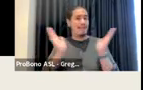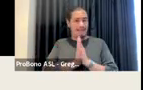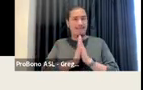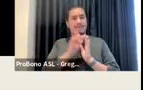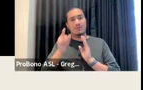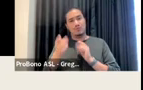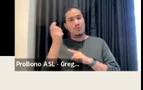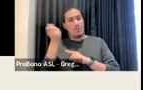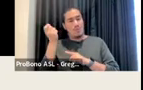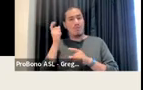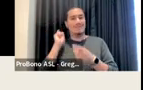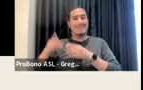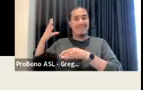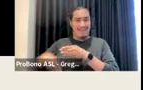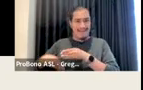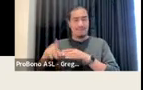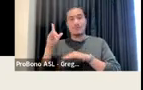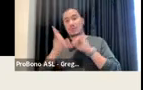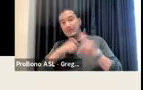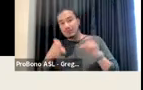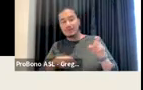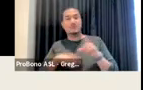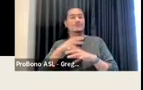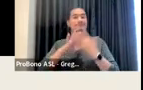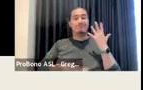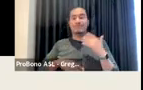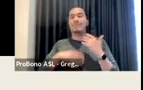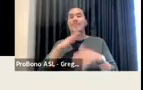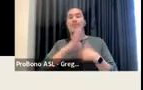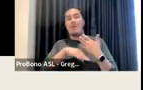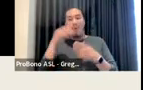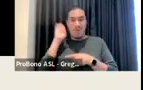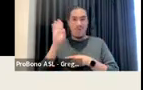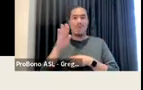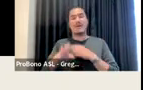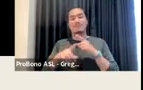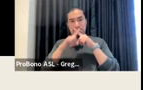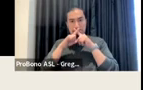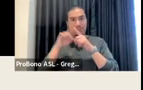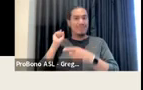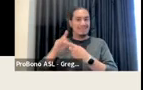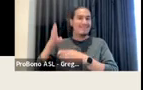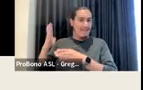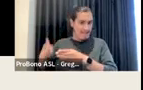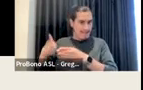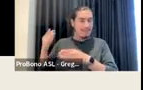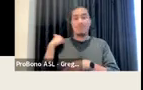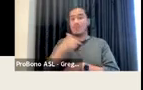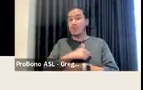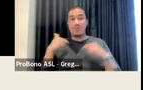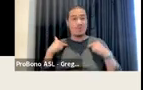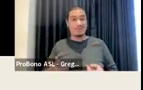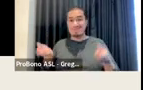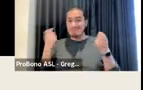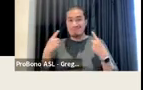end and to save your questions until the end or during the writing exercises via the chat. We're humans. So we'll turn my